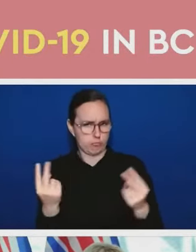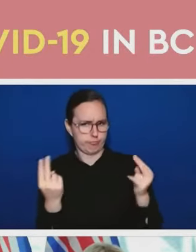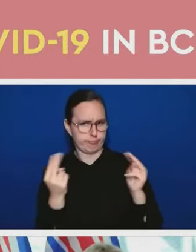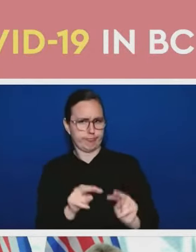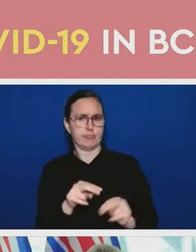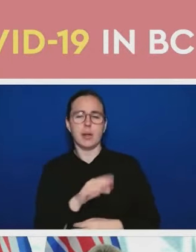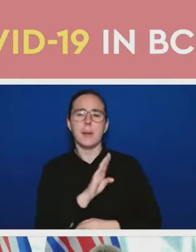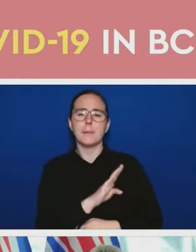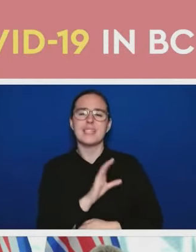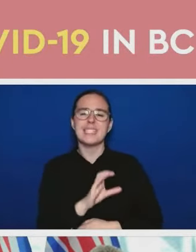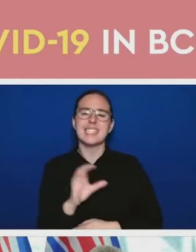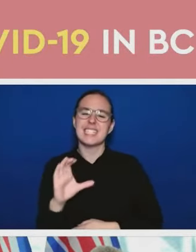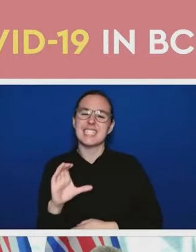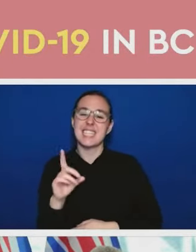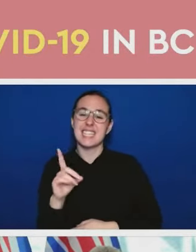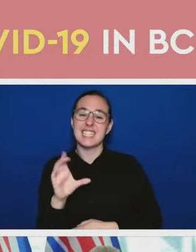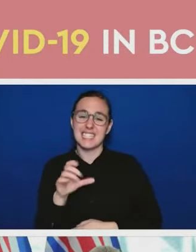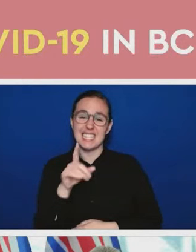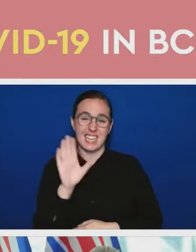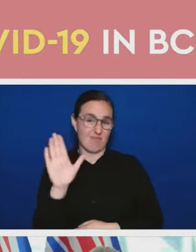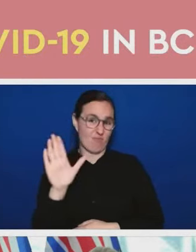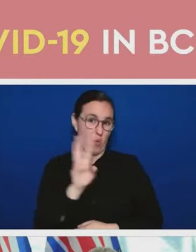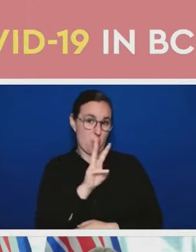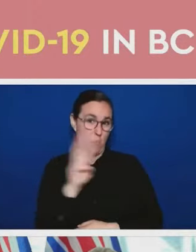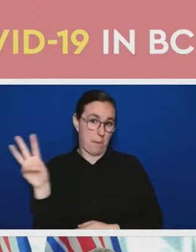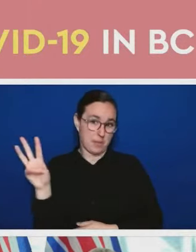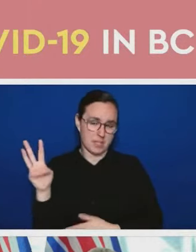well in a little more interactive detail.